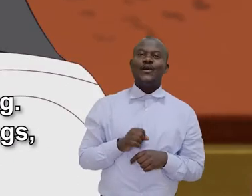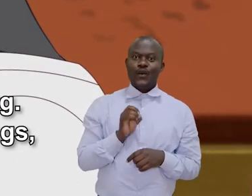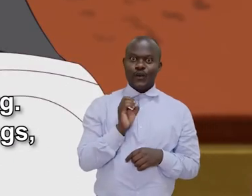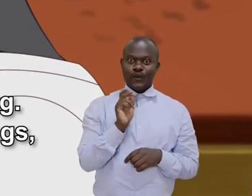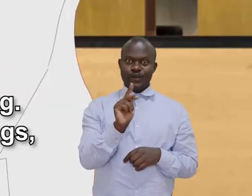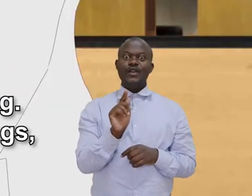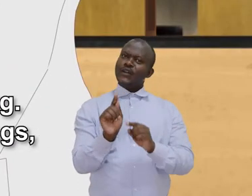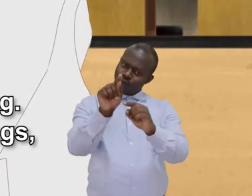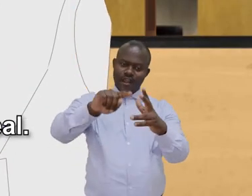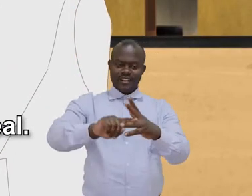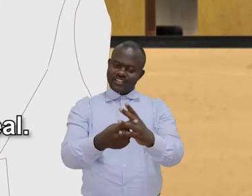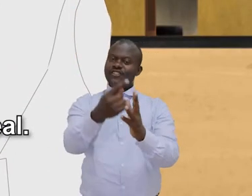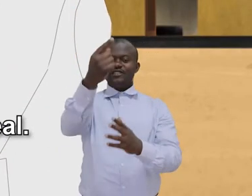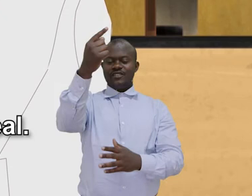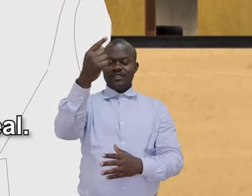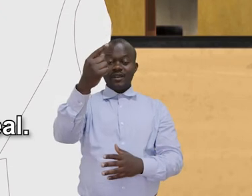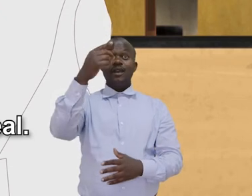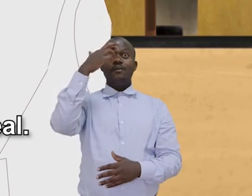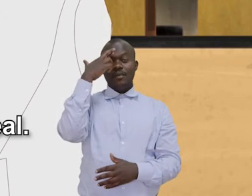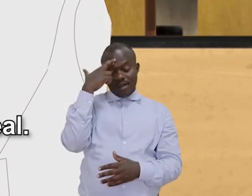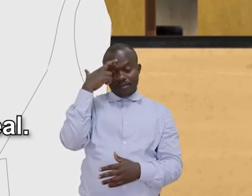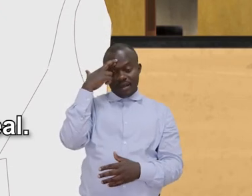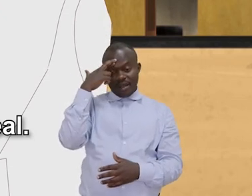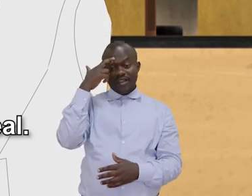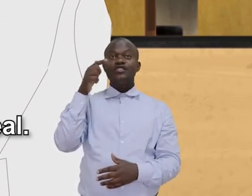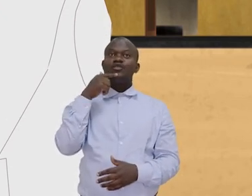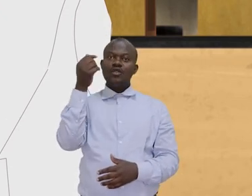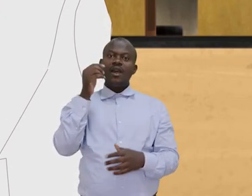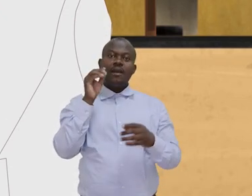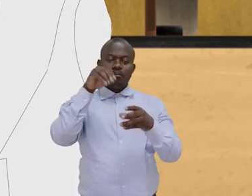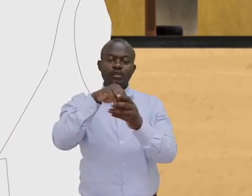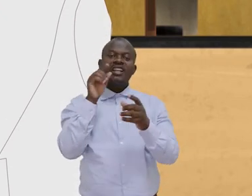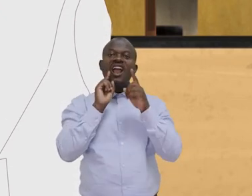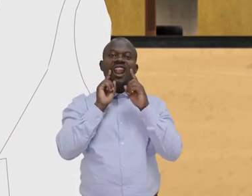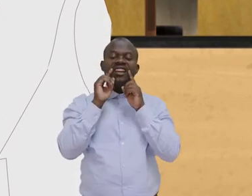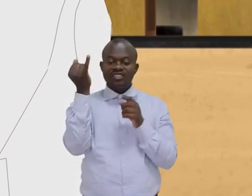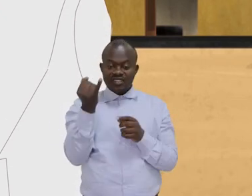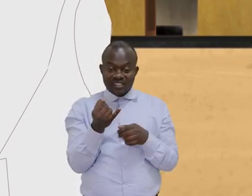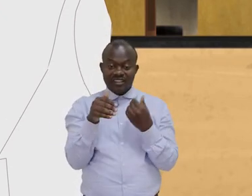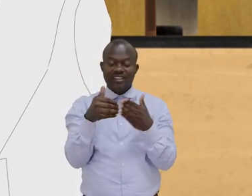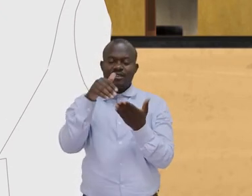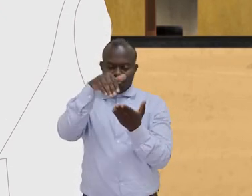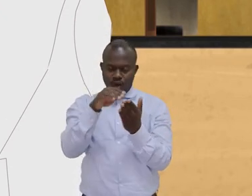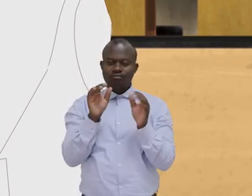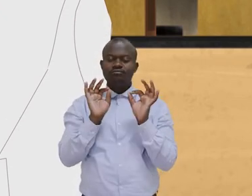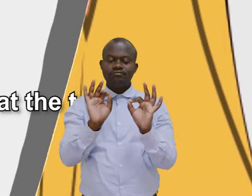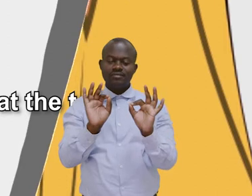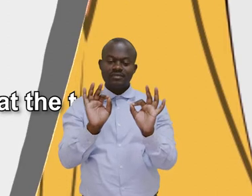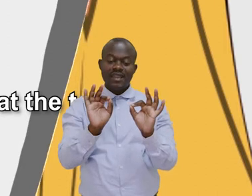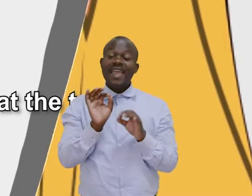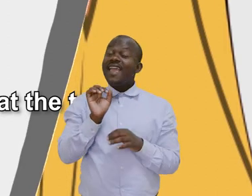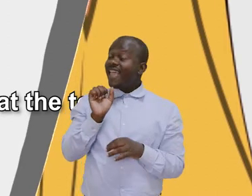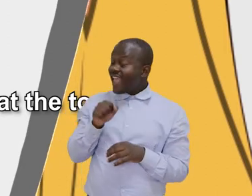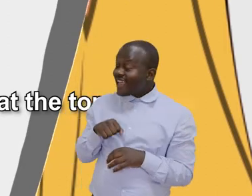to color your drawings. It makes them look even more real. Yes, Mr. Dishimo. To draw